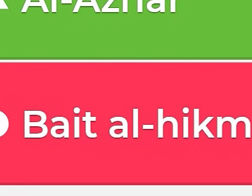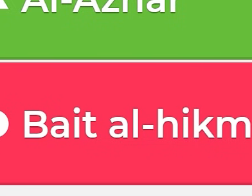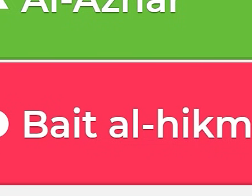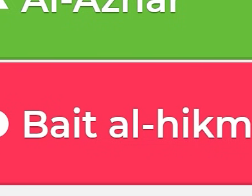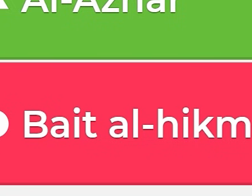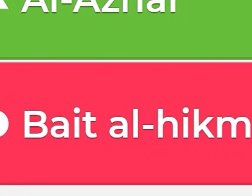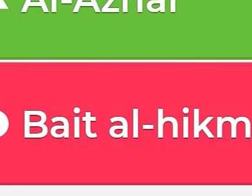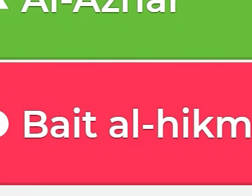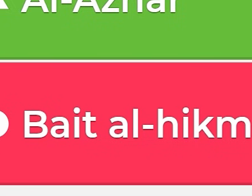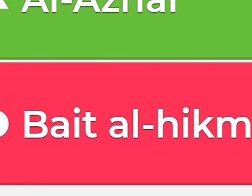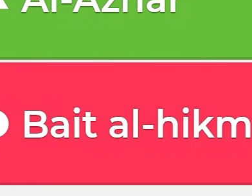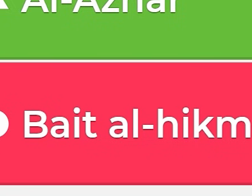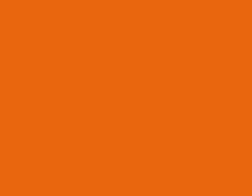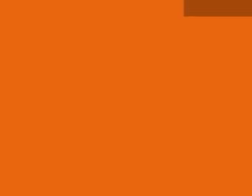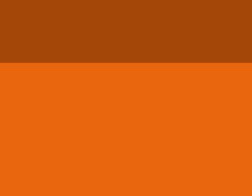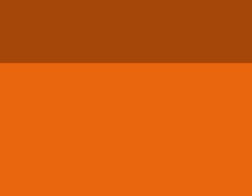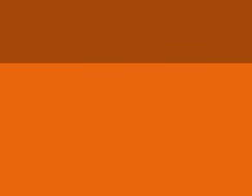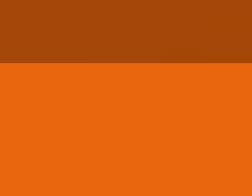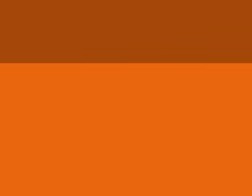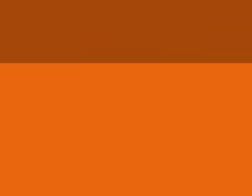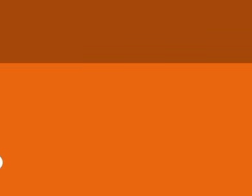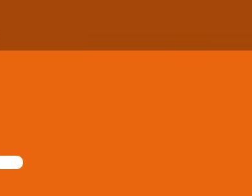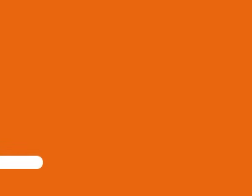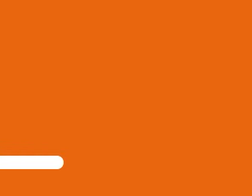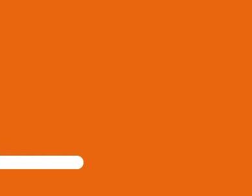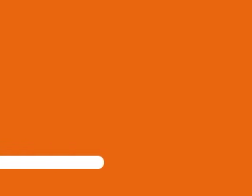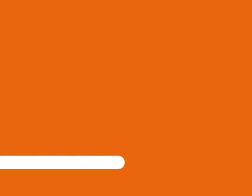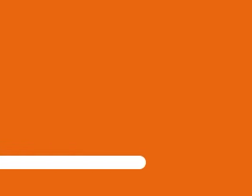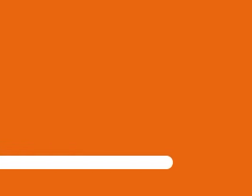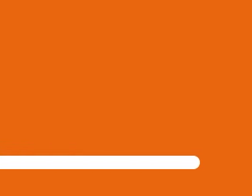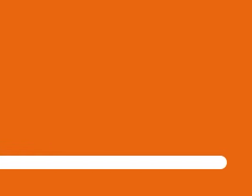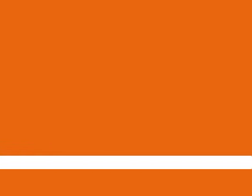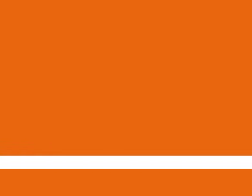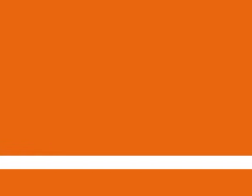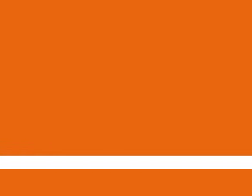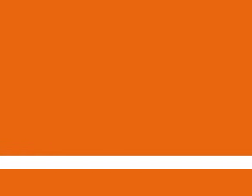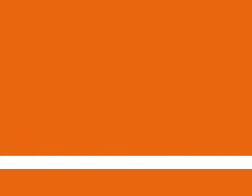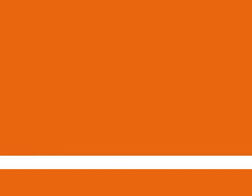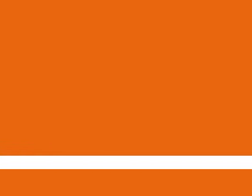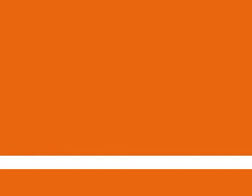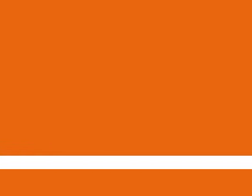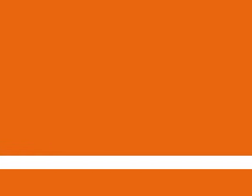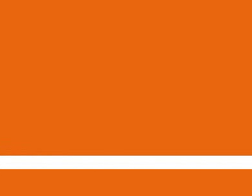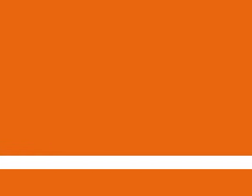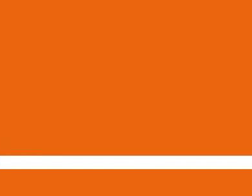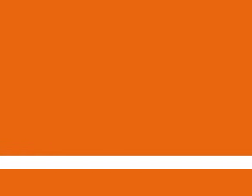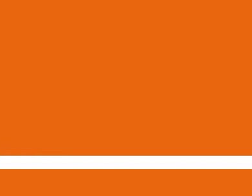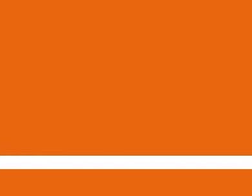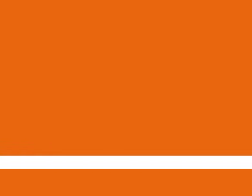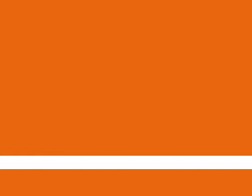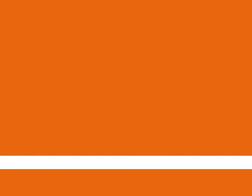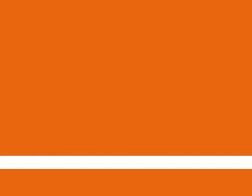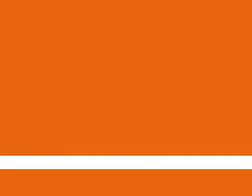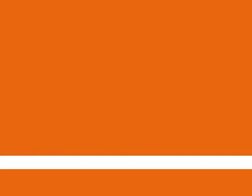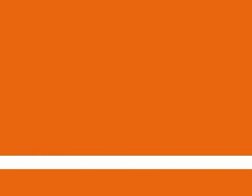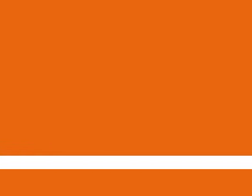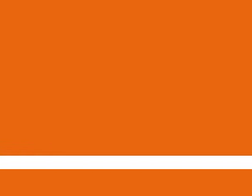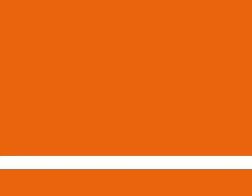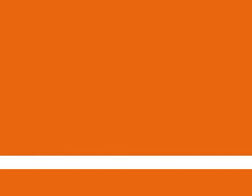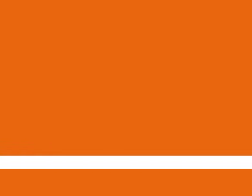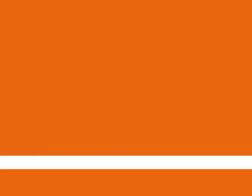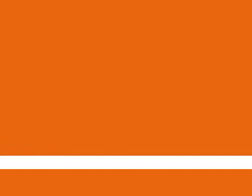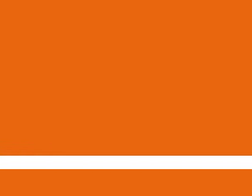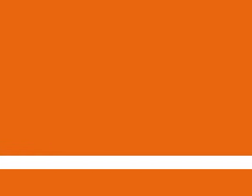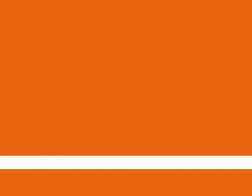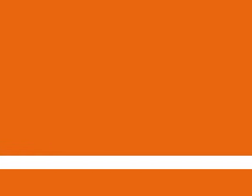page 224. Here is question number 6. This question is from the Muslim Societies and